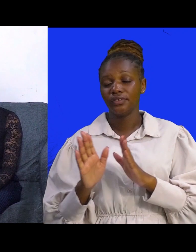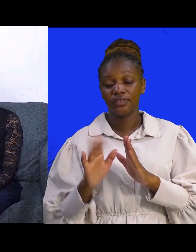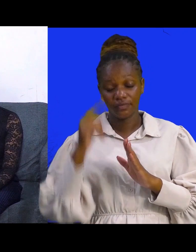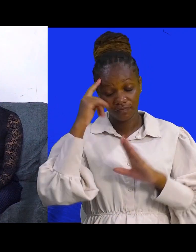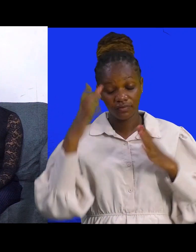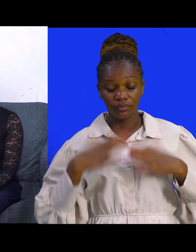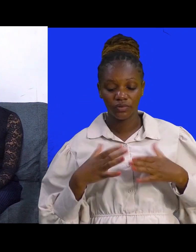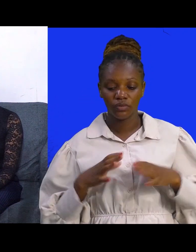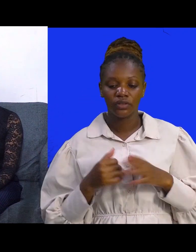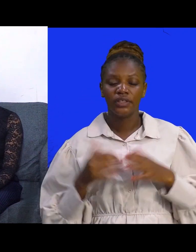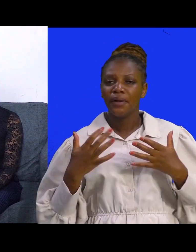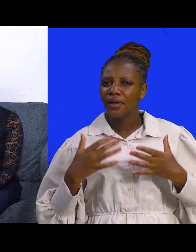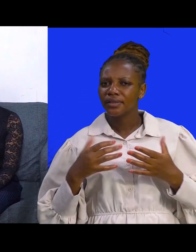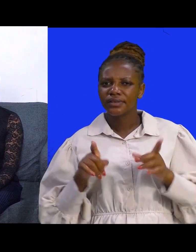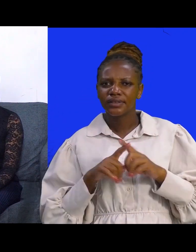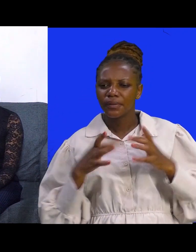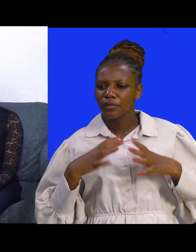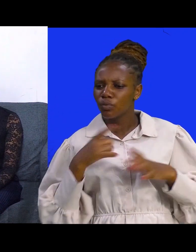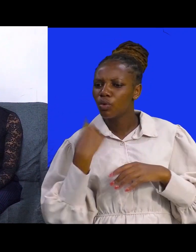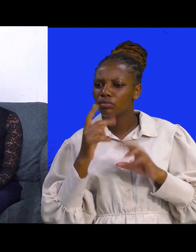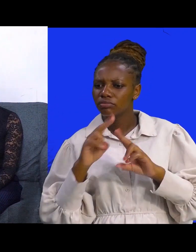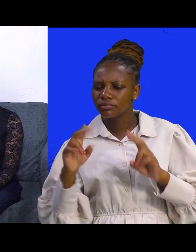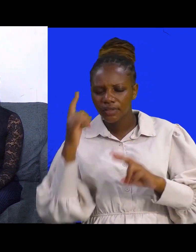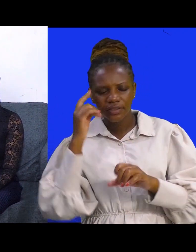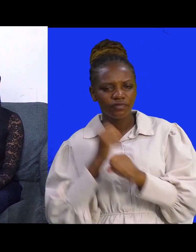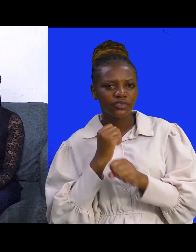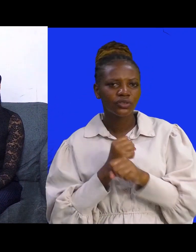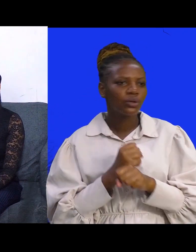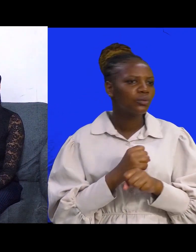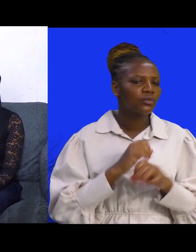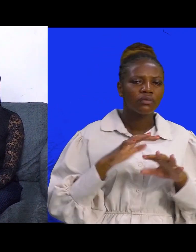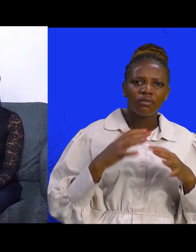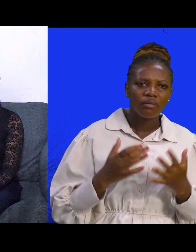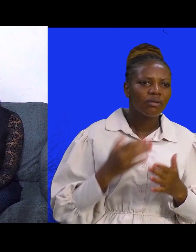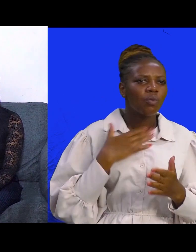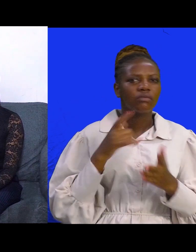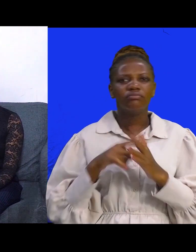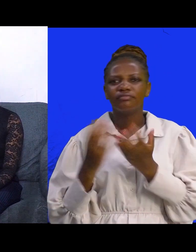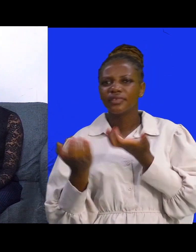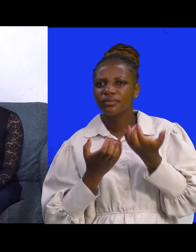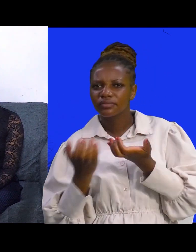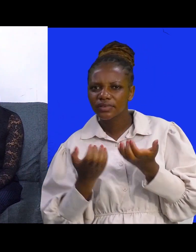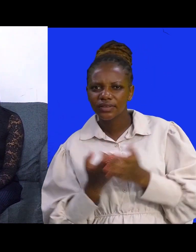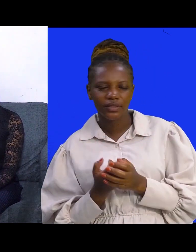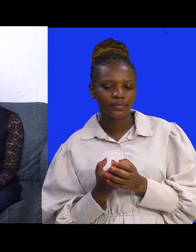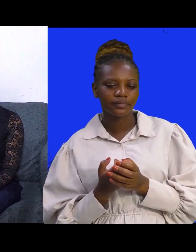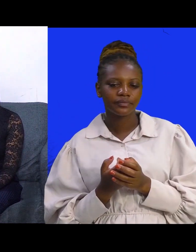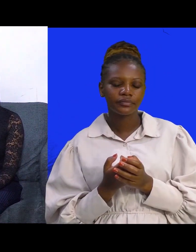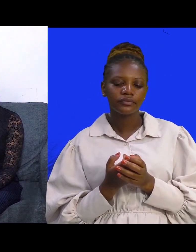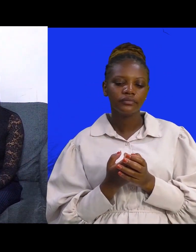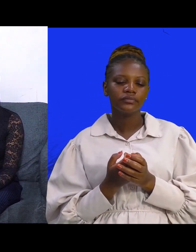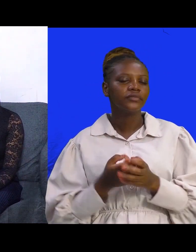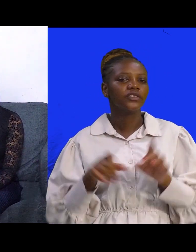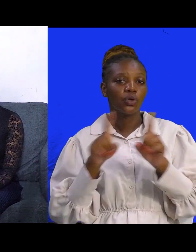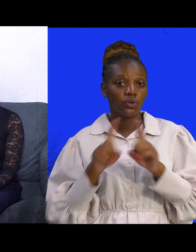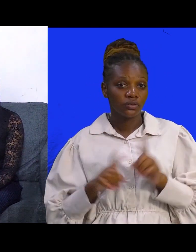new market and new opportunities. Those who want to act can get jobs. Those who want to be behind the scene can get jobs. And also it